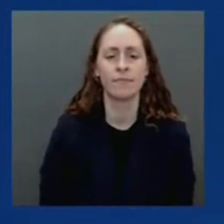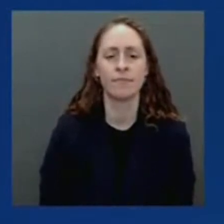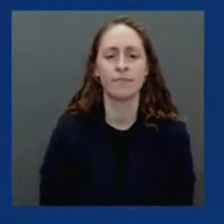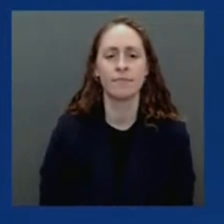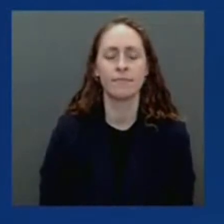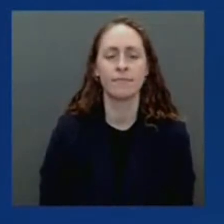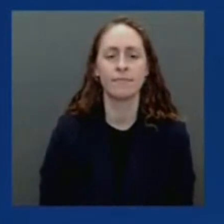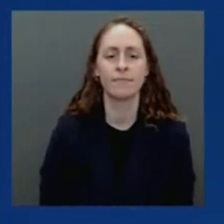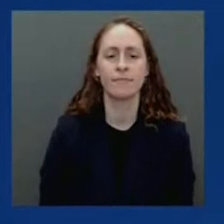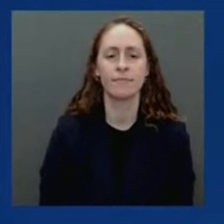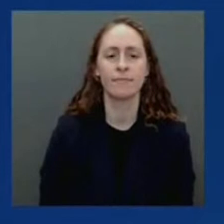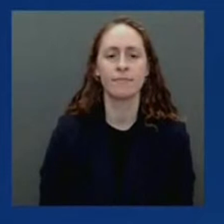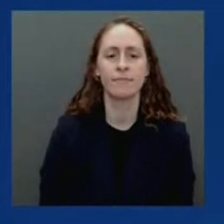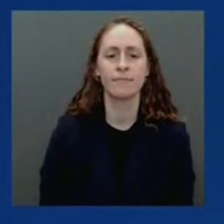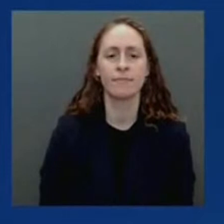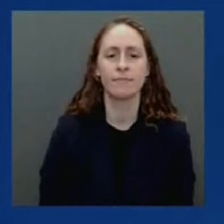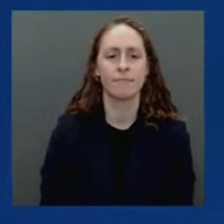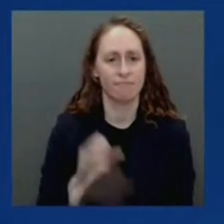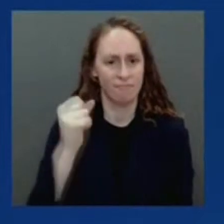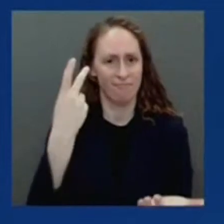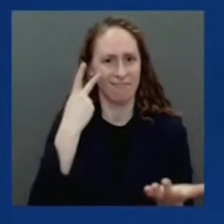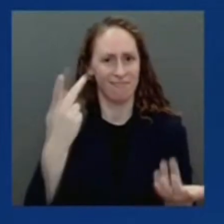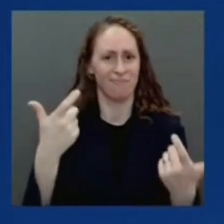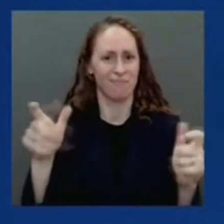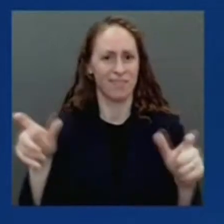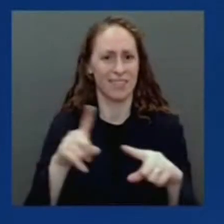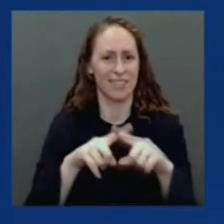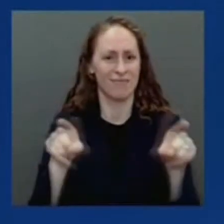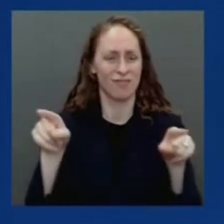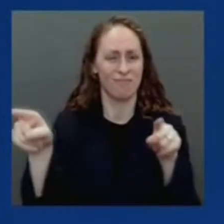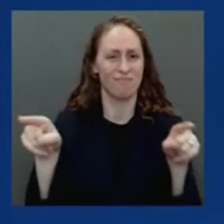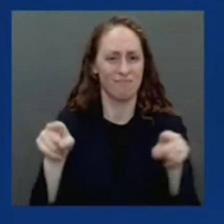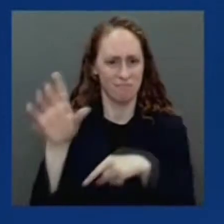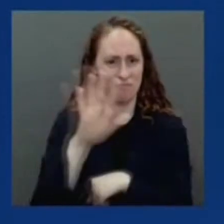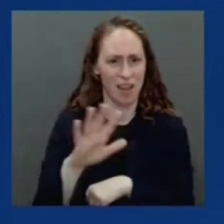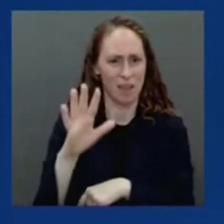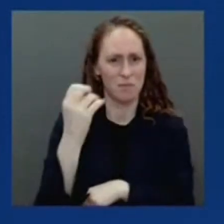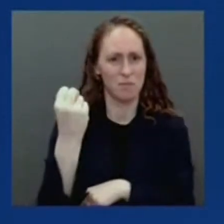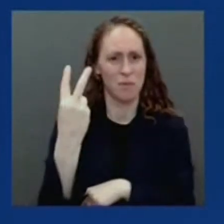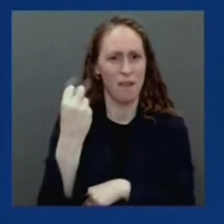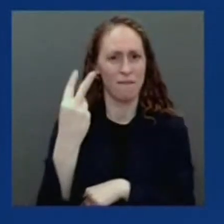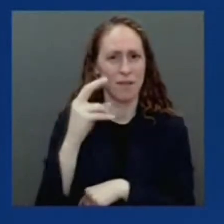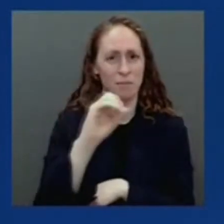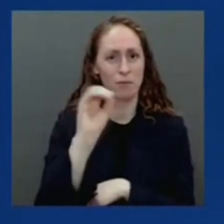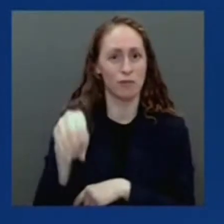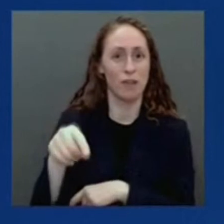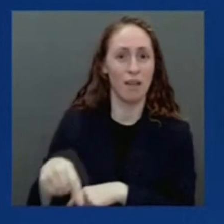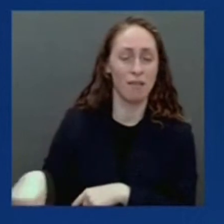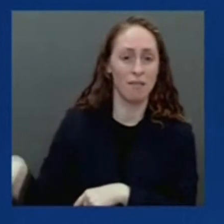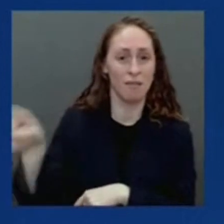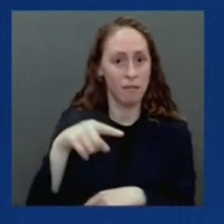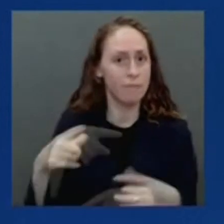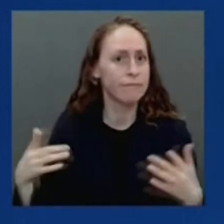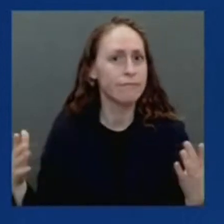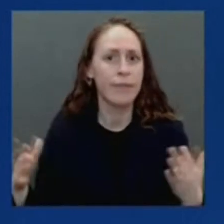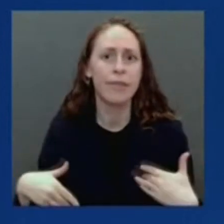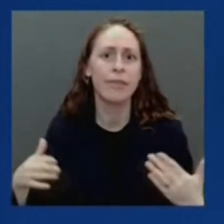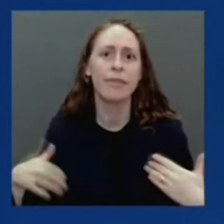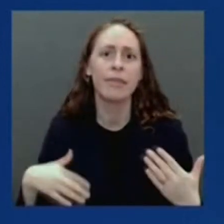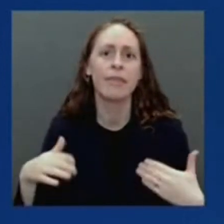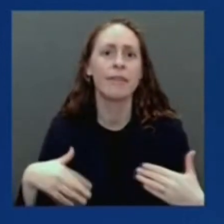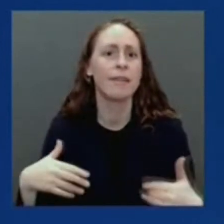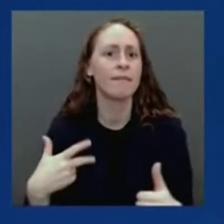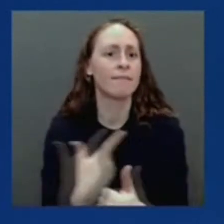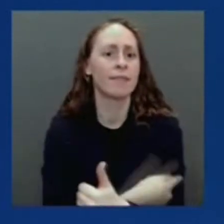remain unvaccinated in the general population. But when we look at those over the age of 65 who are in the hospital for